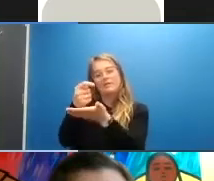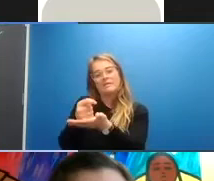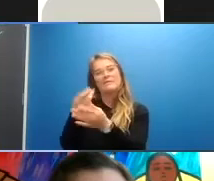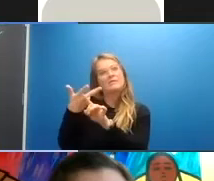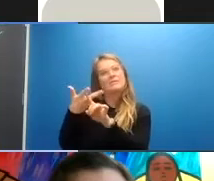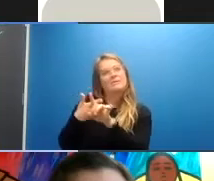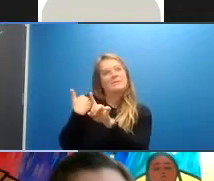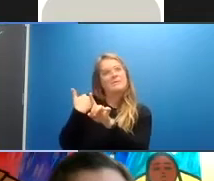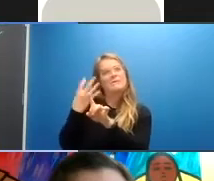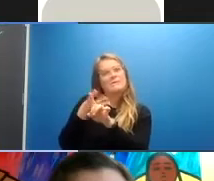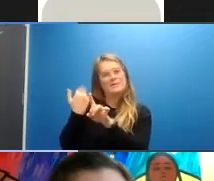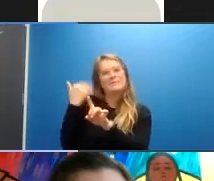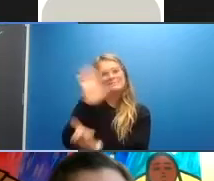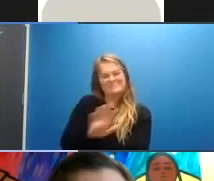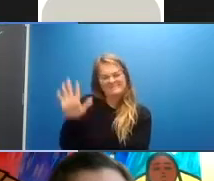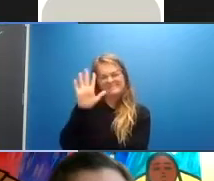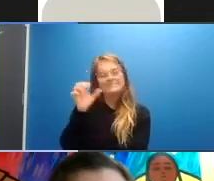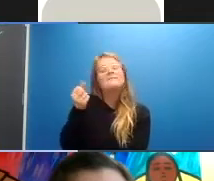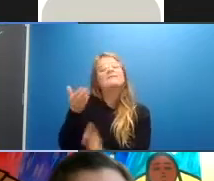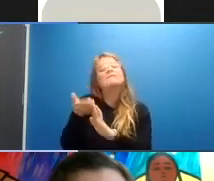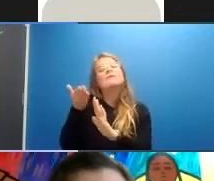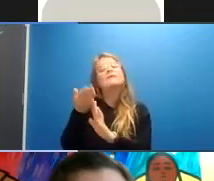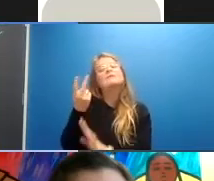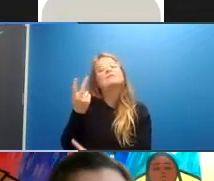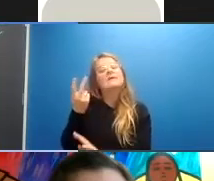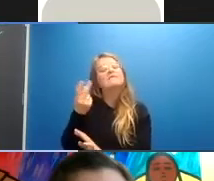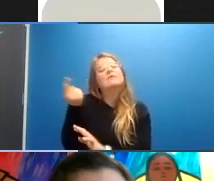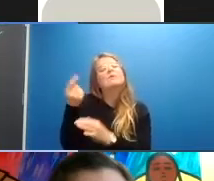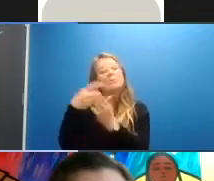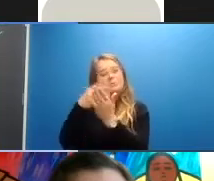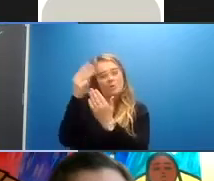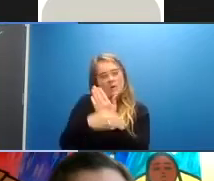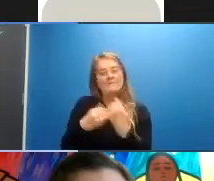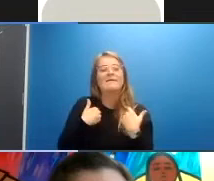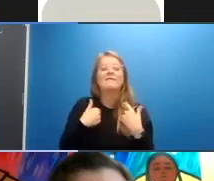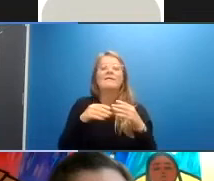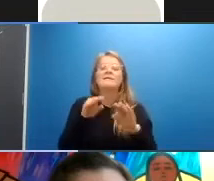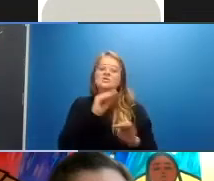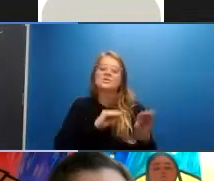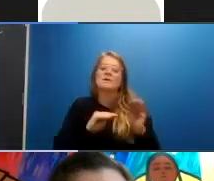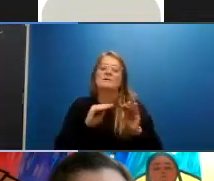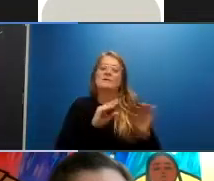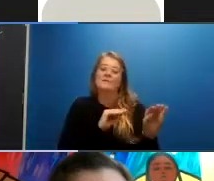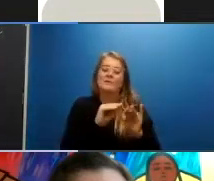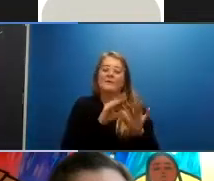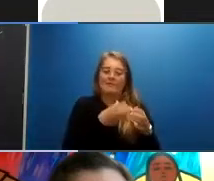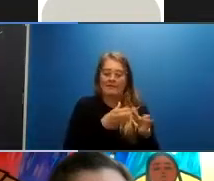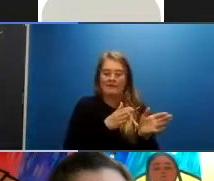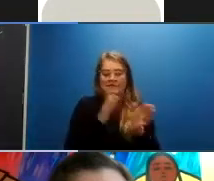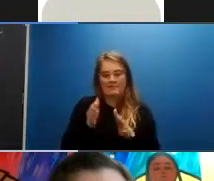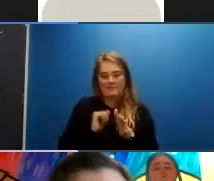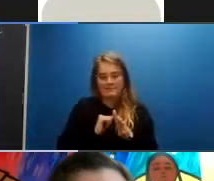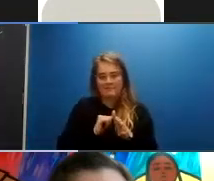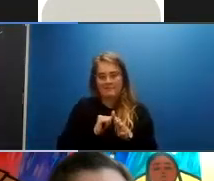now. And she runs a couple of different programs for us. She's got the gentle movement class, along with a